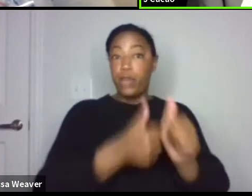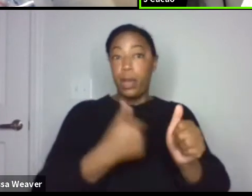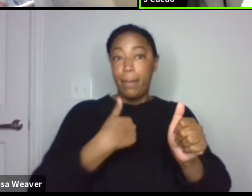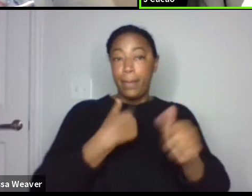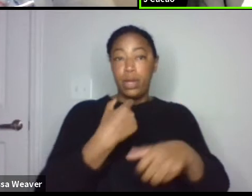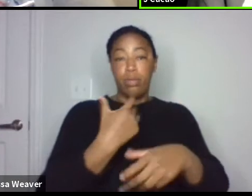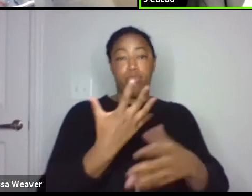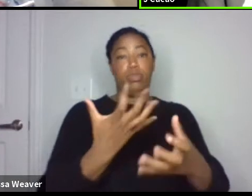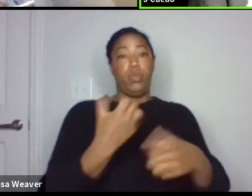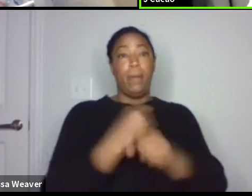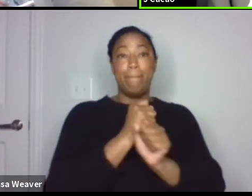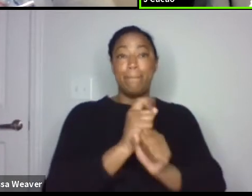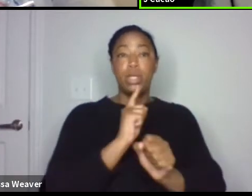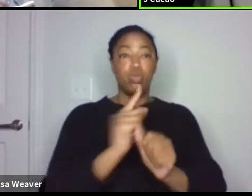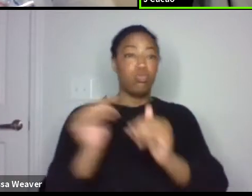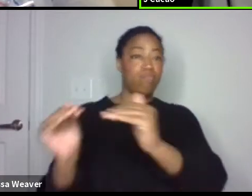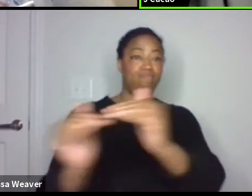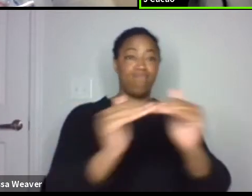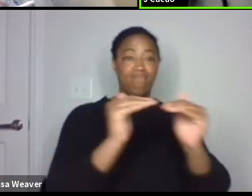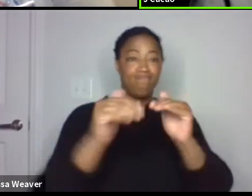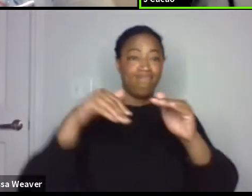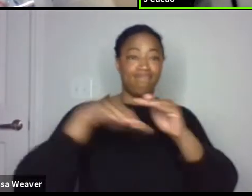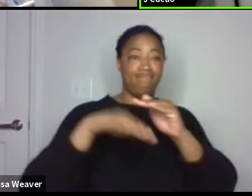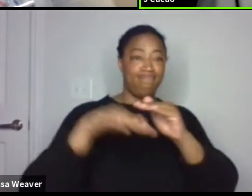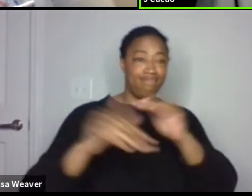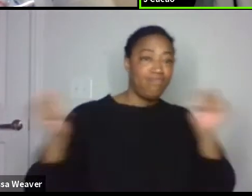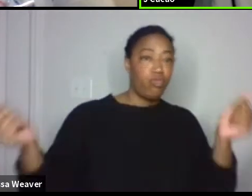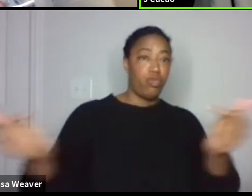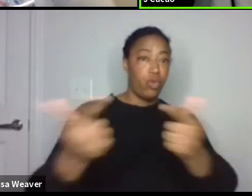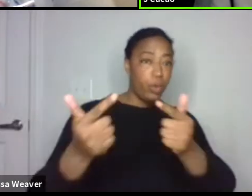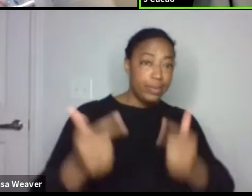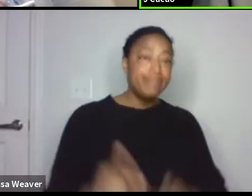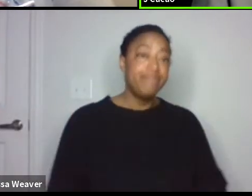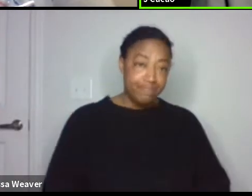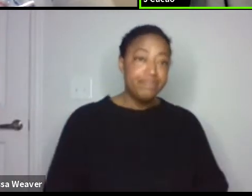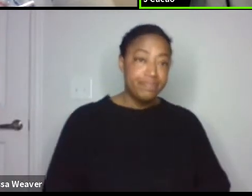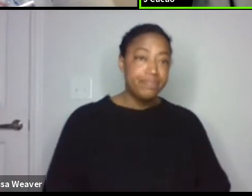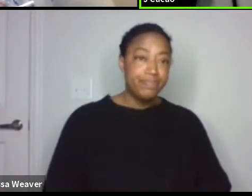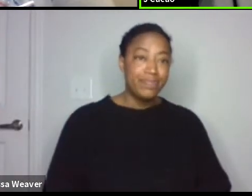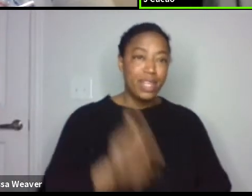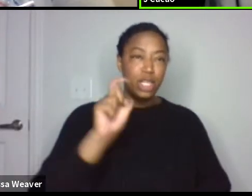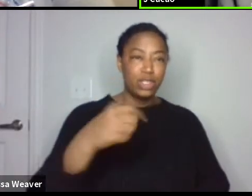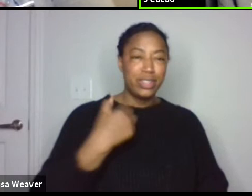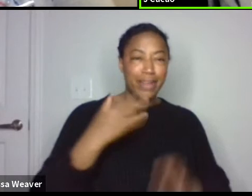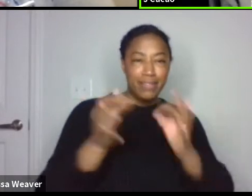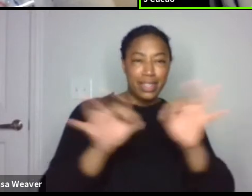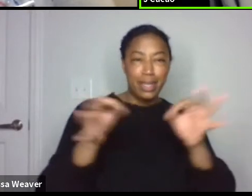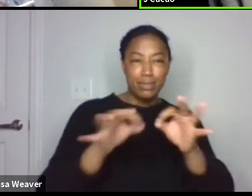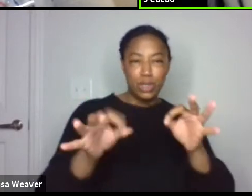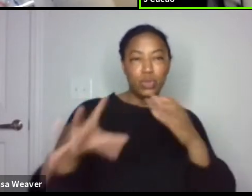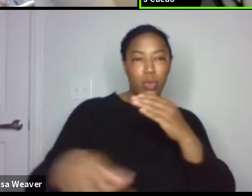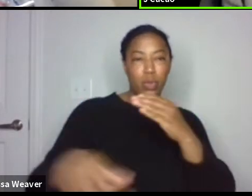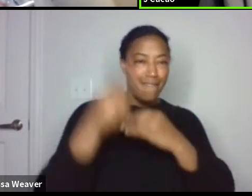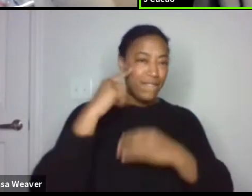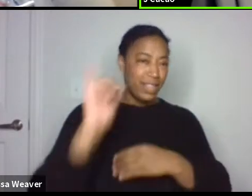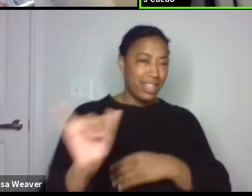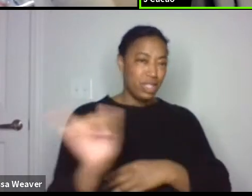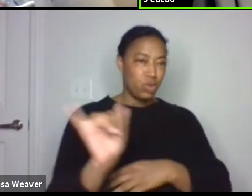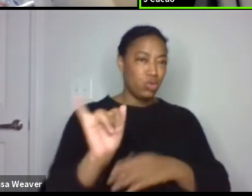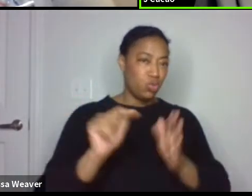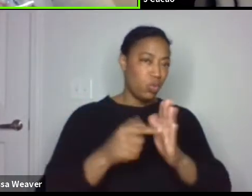make everything equal and accessible for them as well. There should be some captions that will be provided for this interview as well once it's